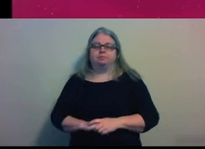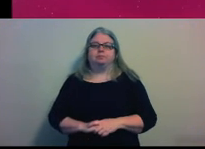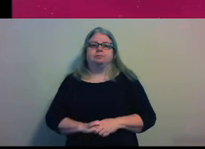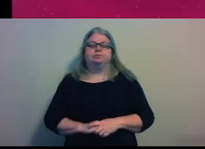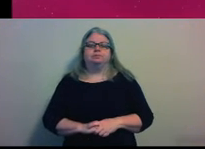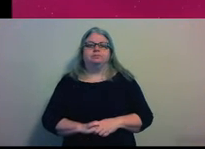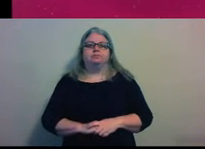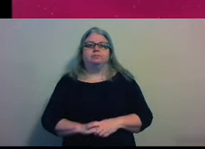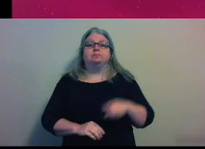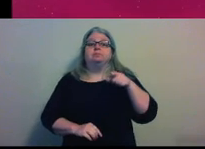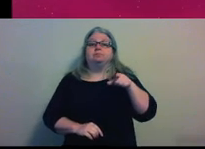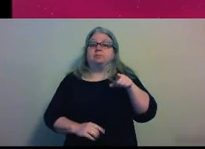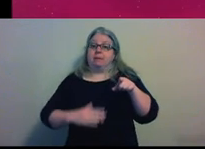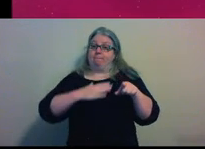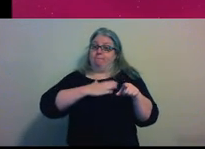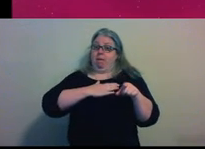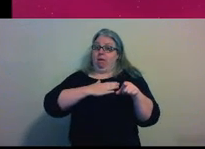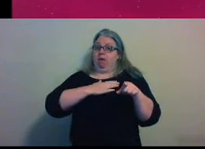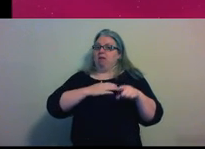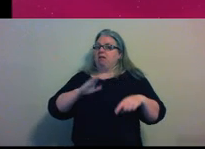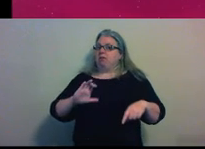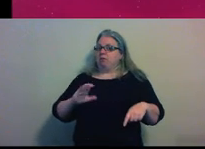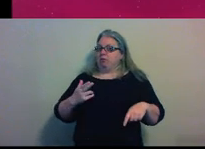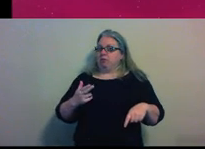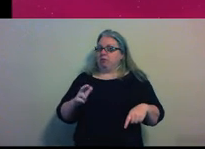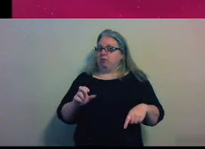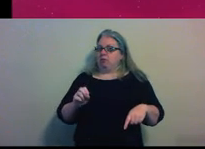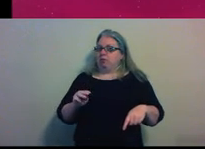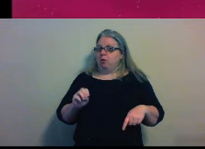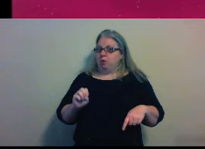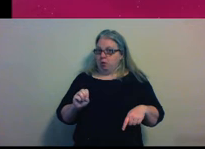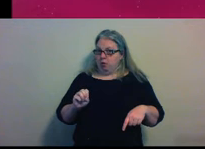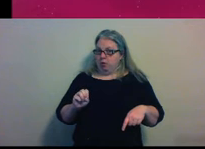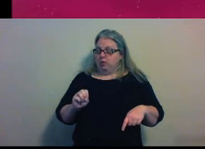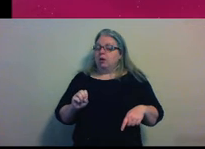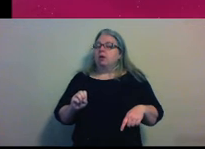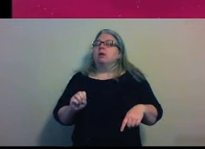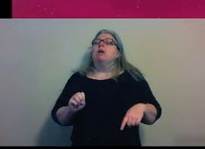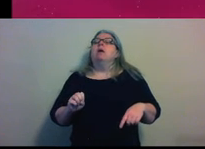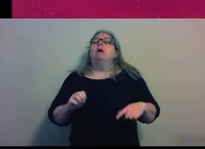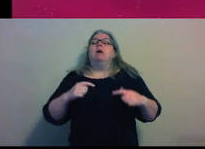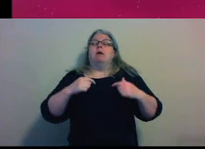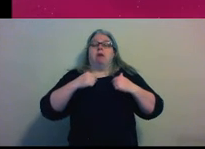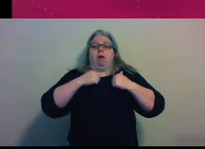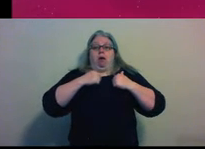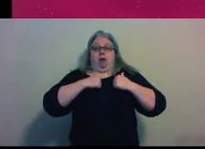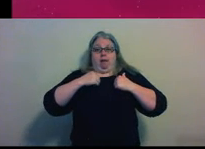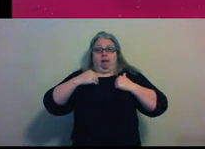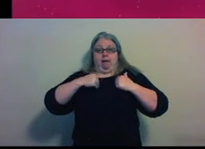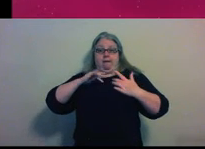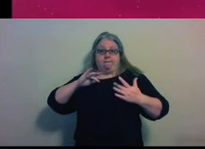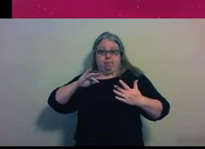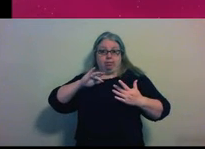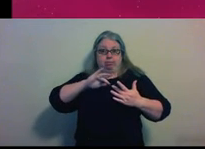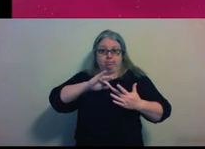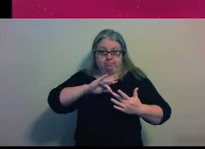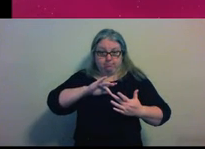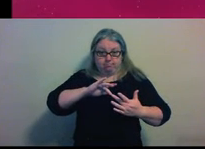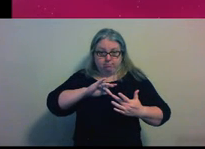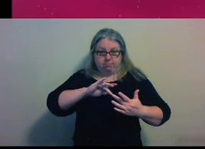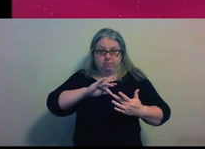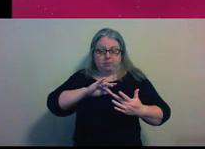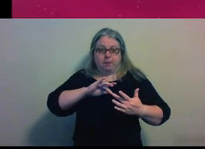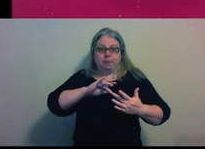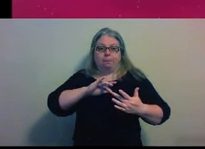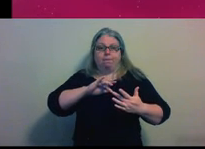Here I am in my Chrome, and what I've done is the links that I've received for Blackboard sessions,